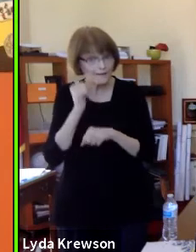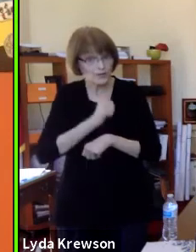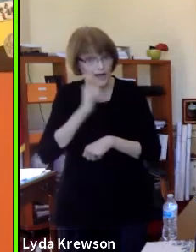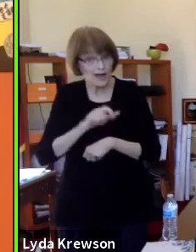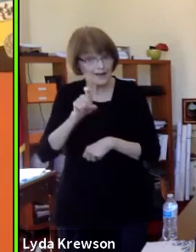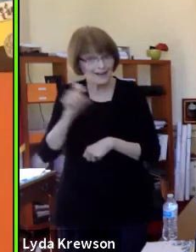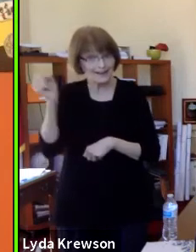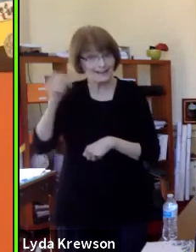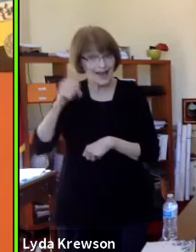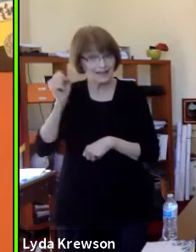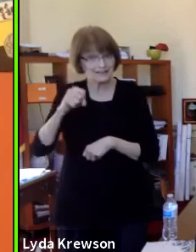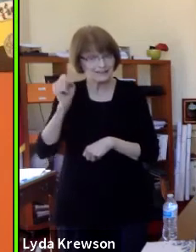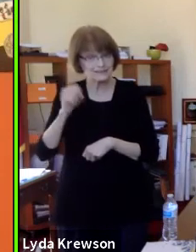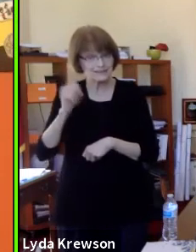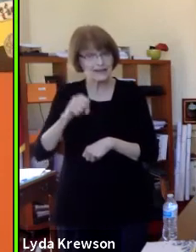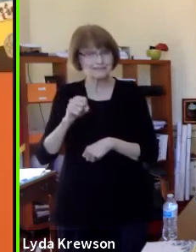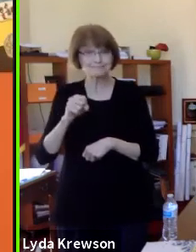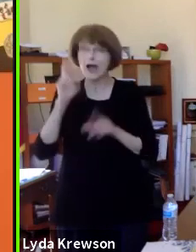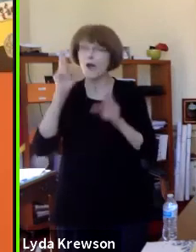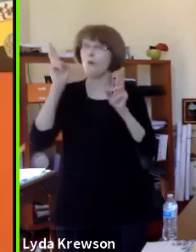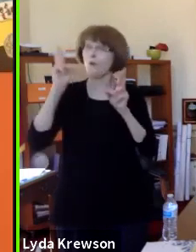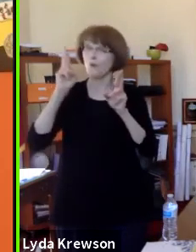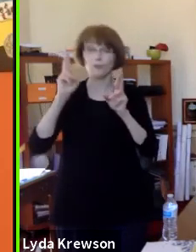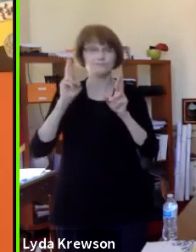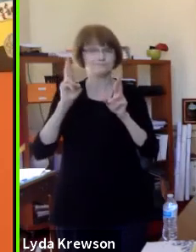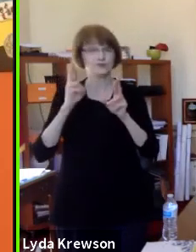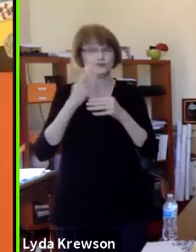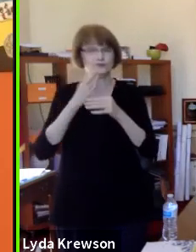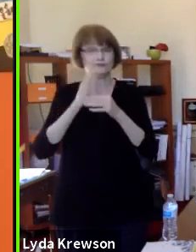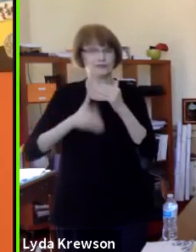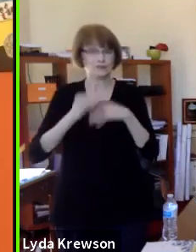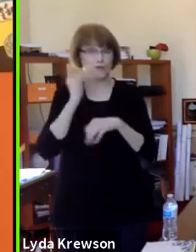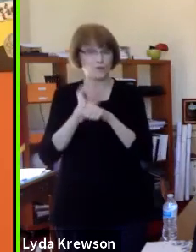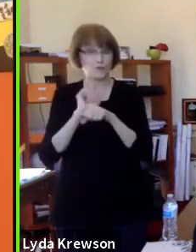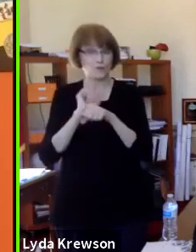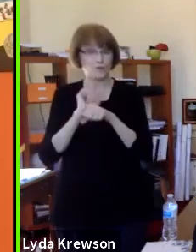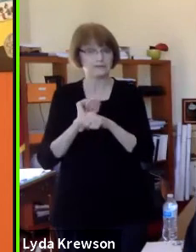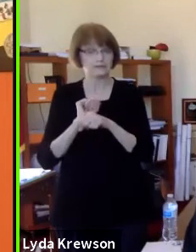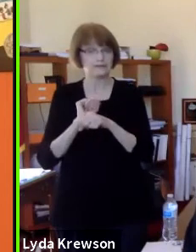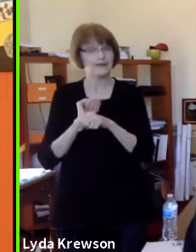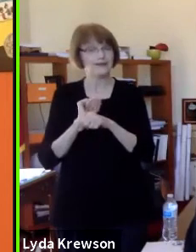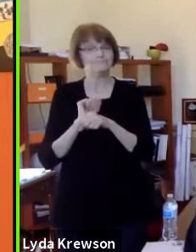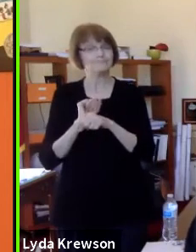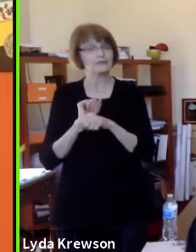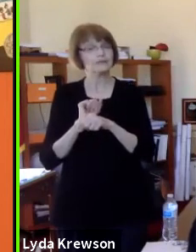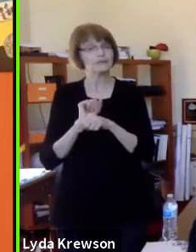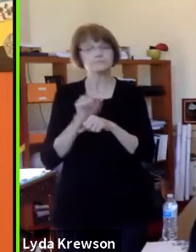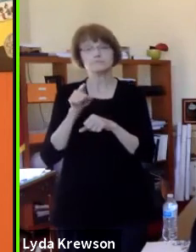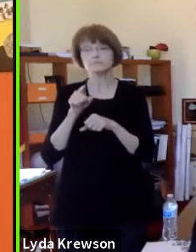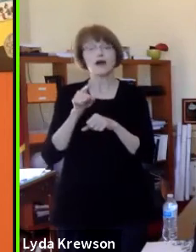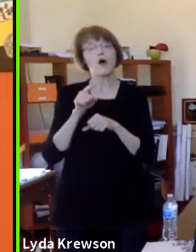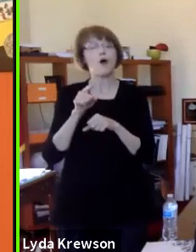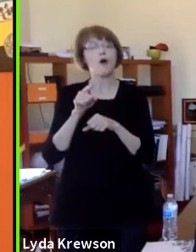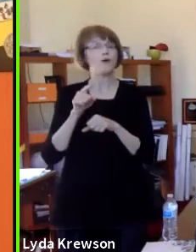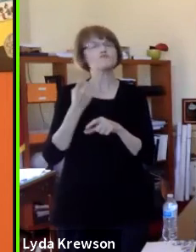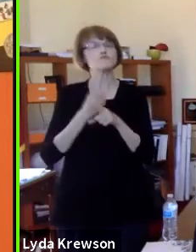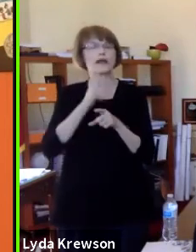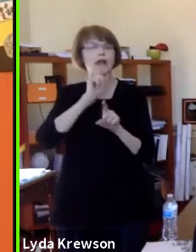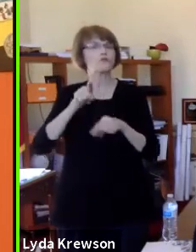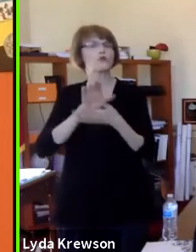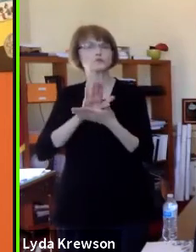Yeah, you all doing your homework? I hope so, because of course, even though you don't have to go to